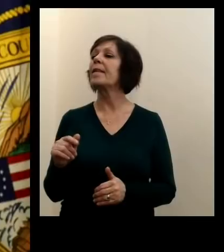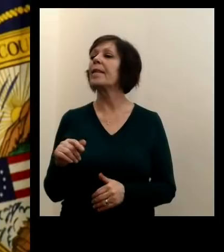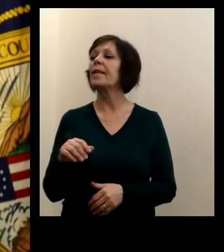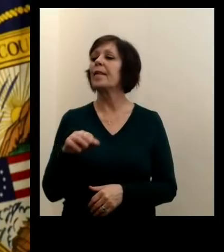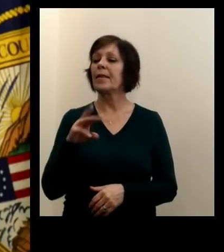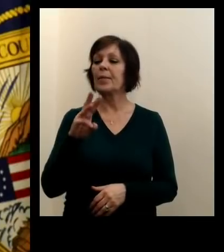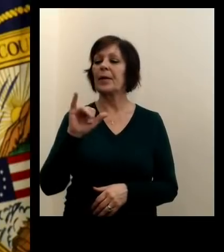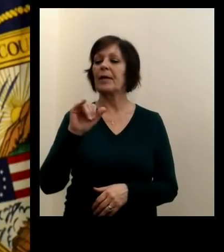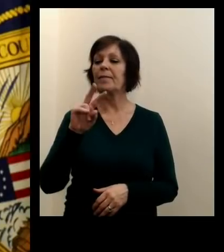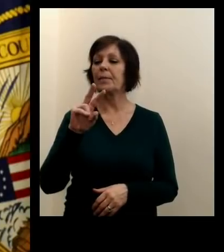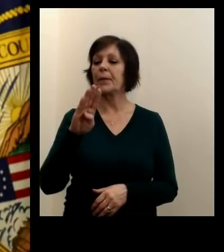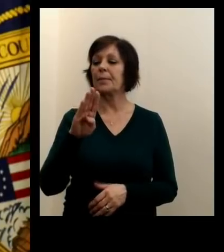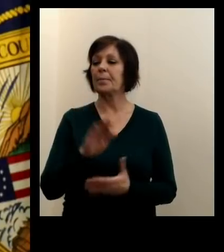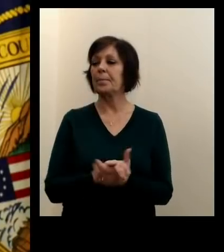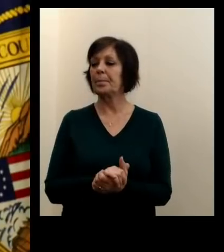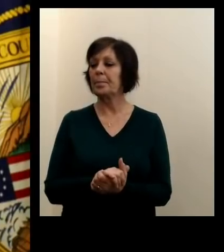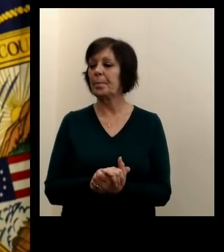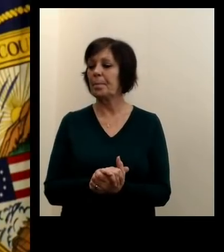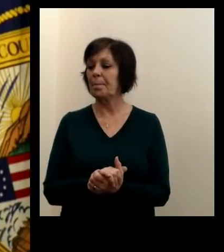WIBV TV, Chris Orvadas.